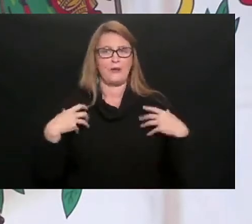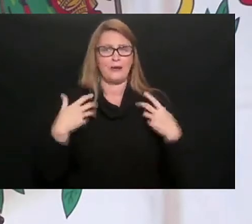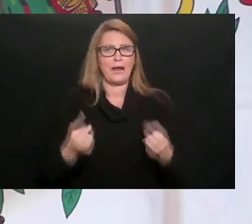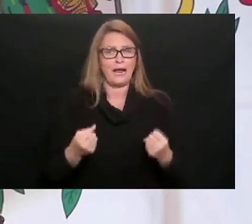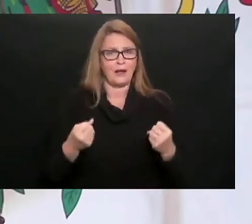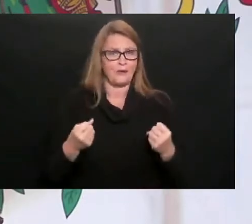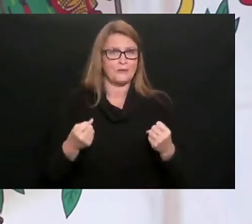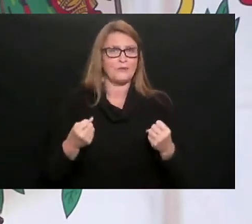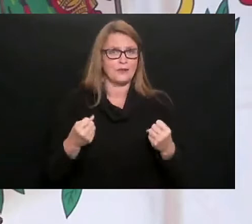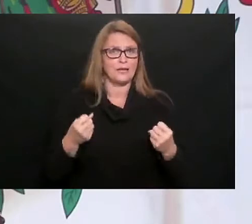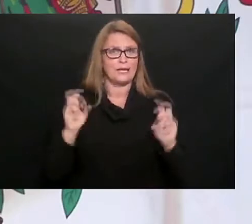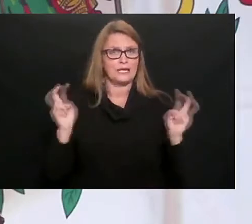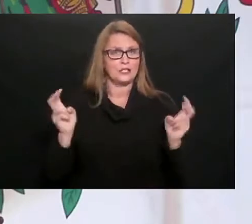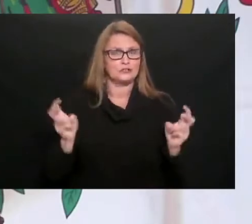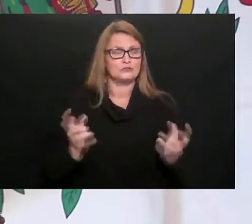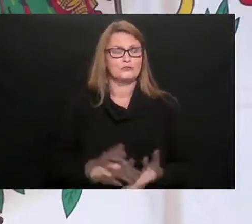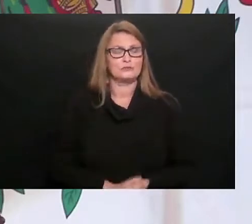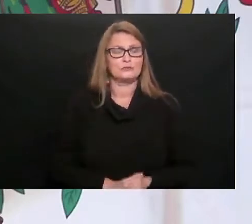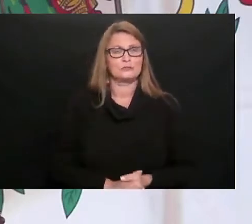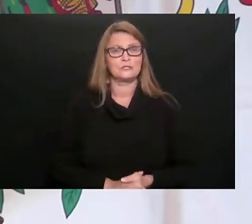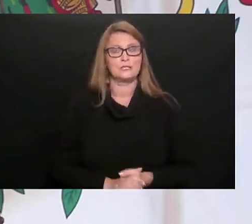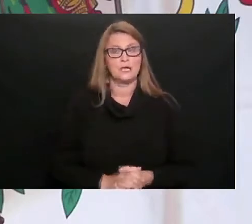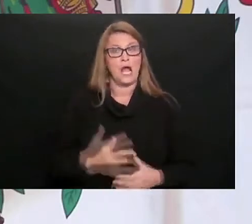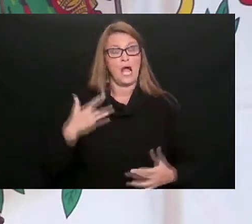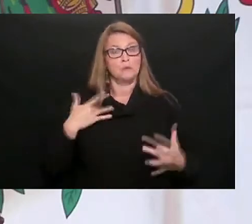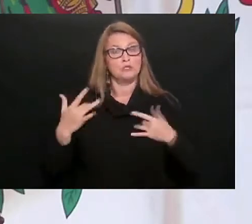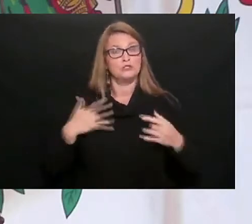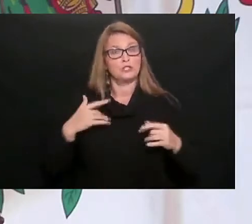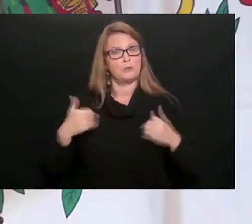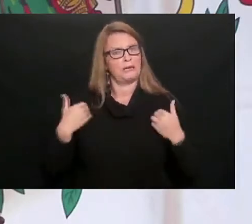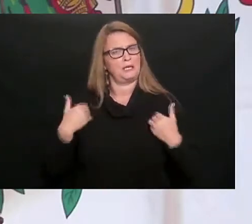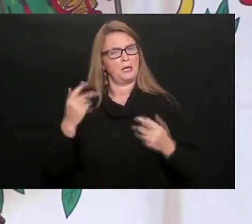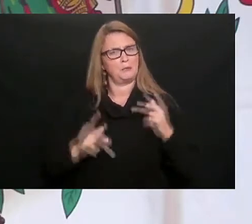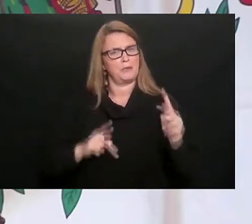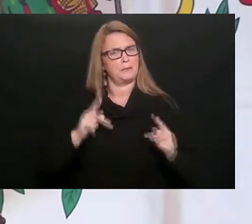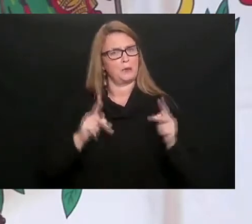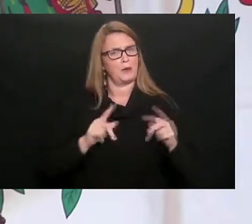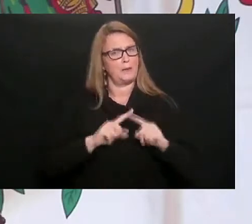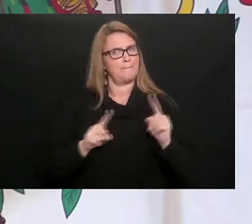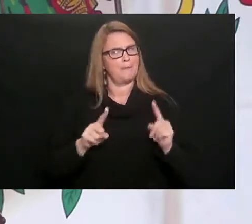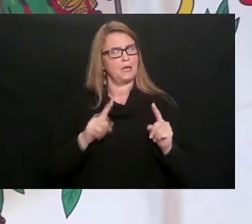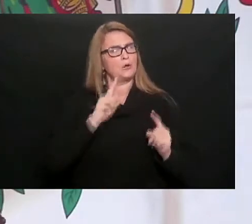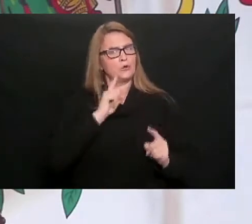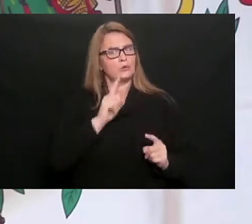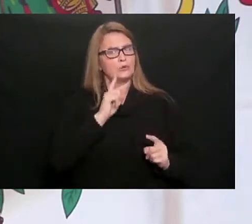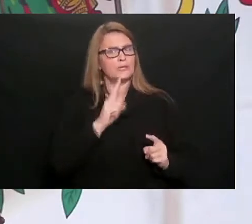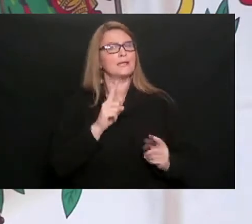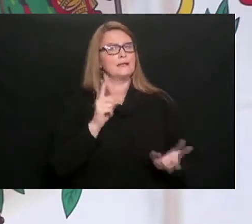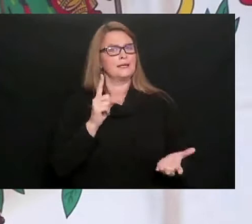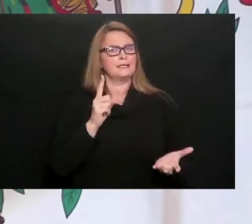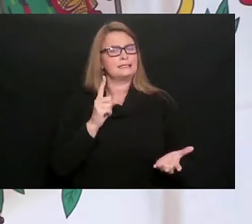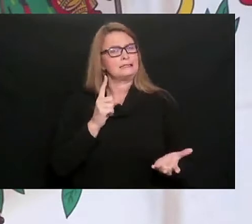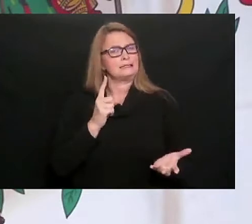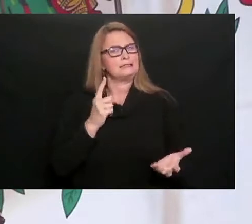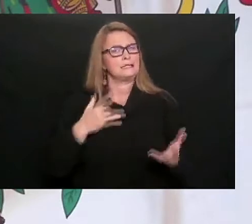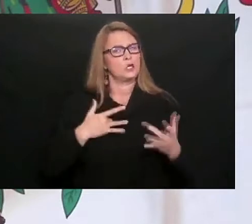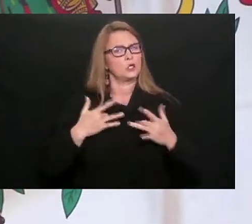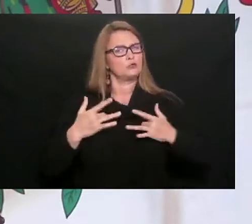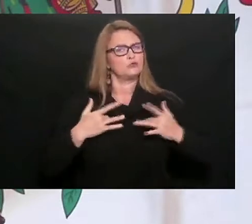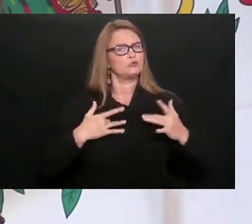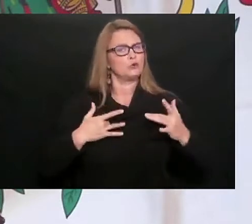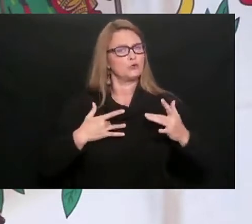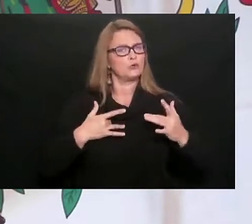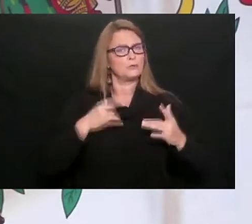Naturally, I'm super concerned about our young people, but I absolutely am telling you, our